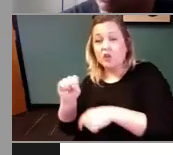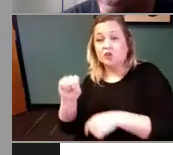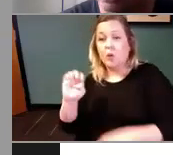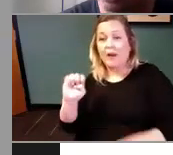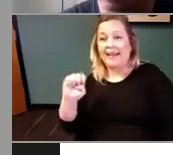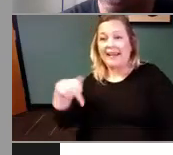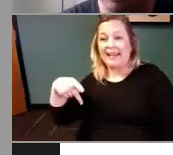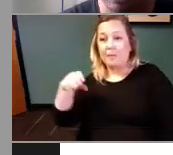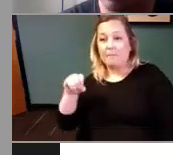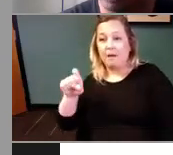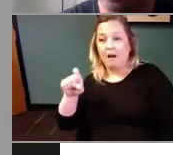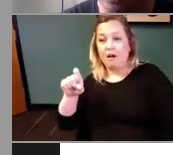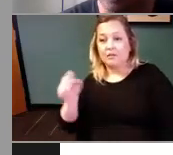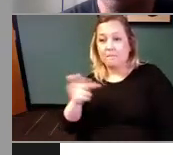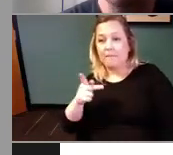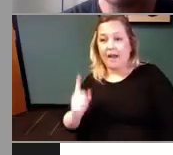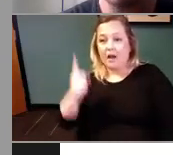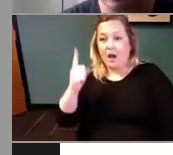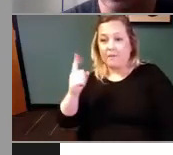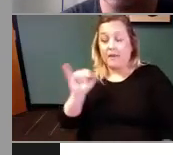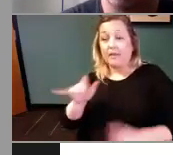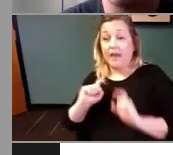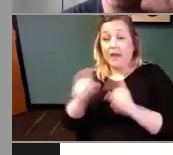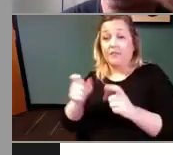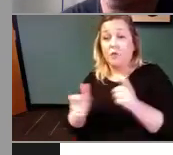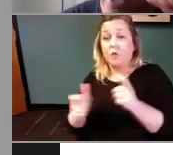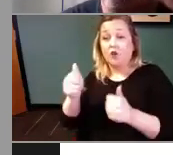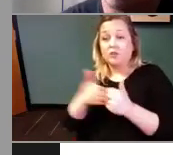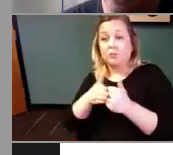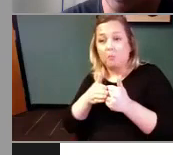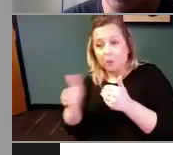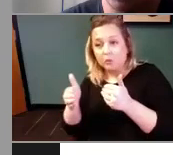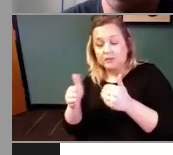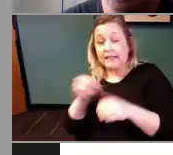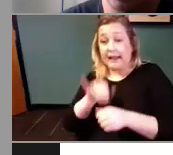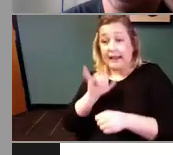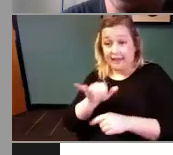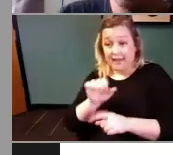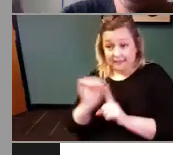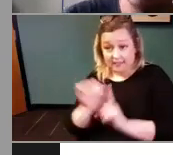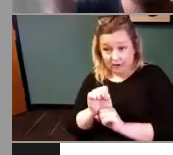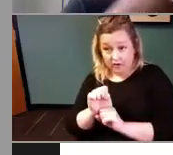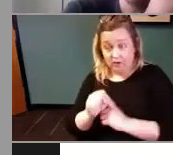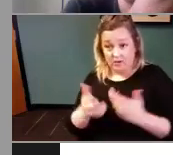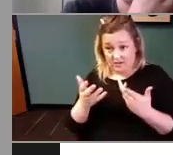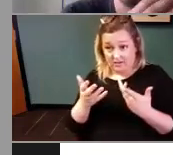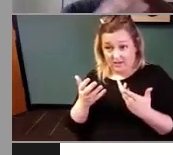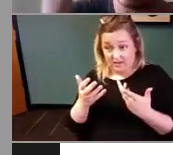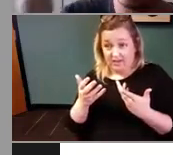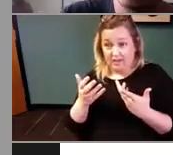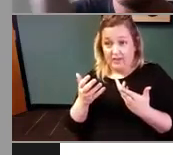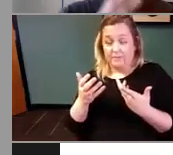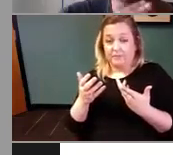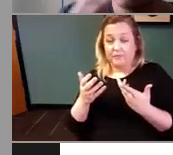the largest post value. Now, in that scenario, once you have that particular post value, you would then keep